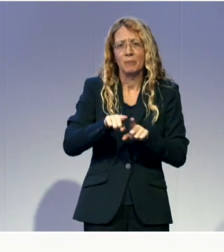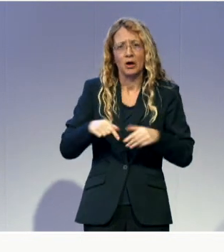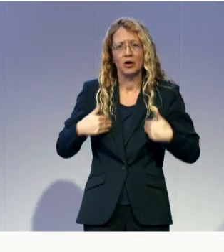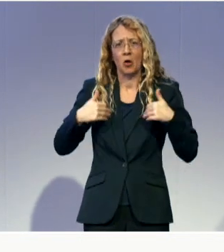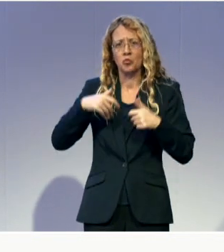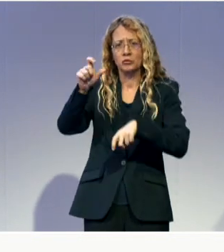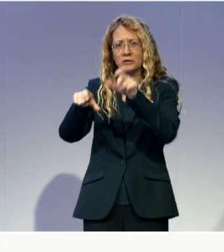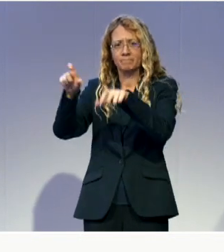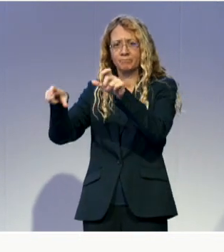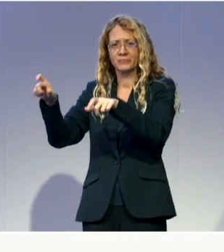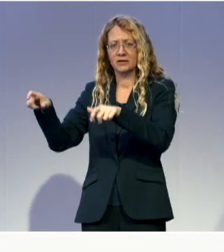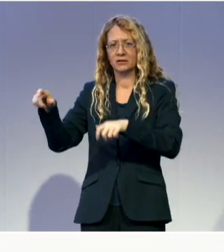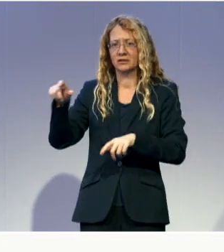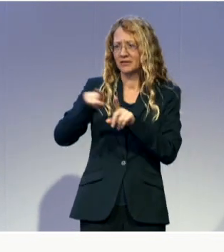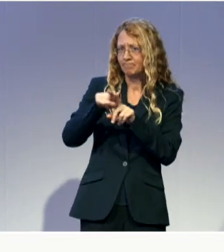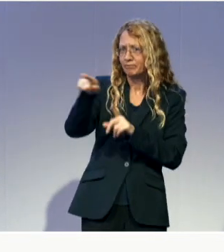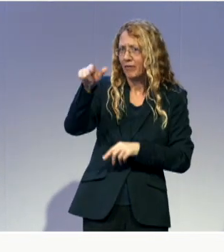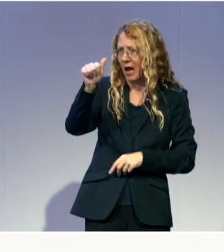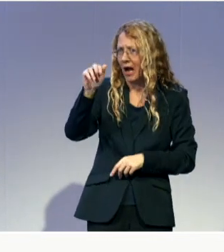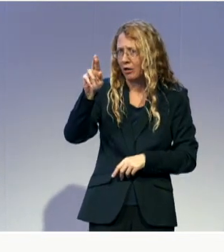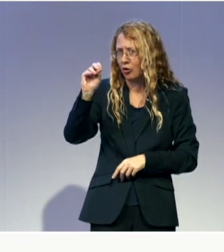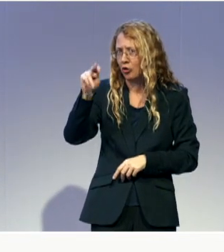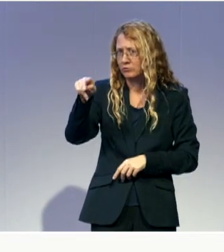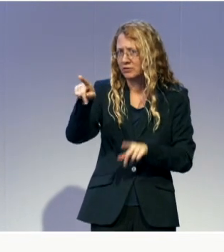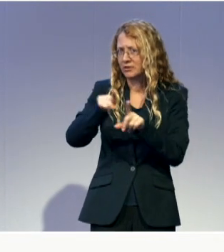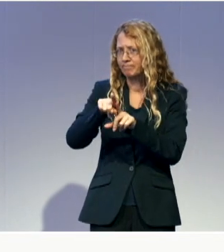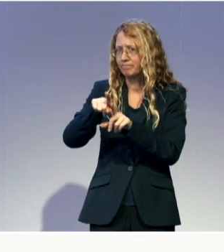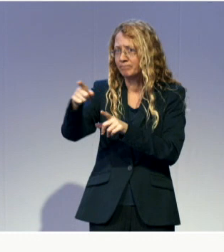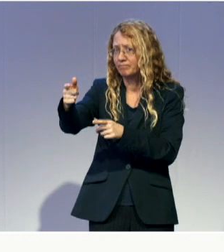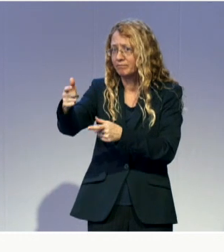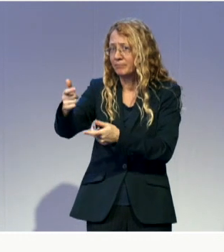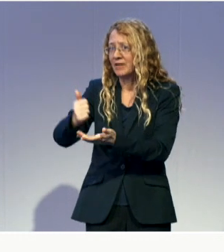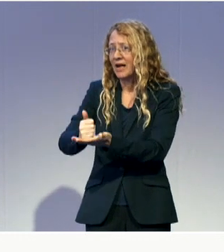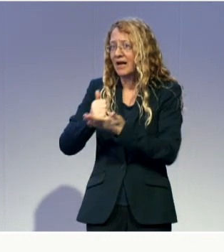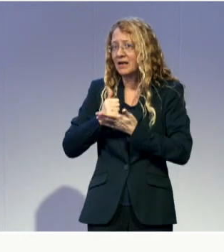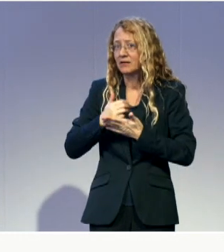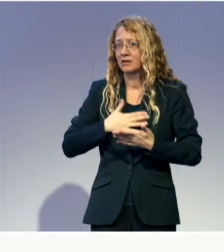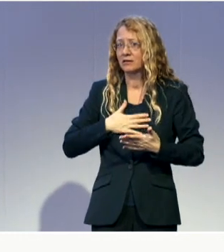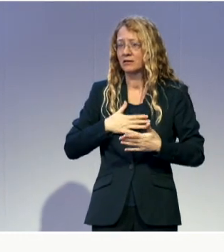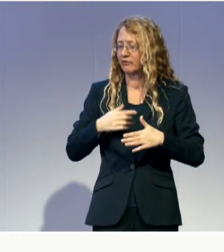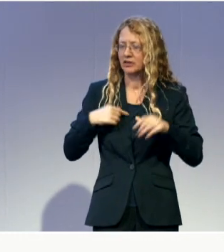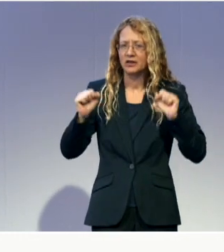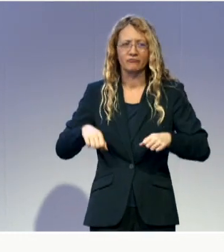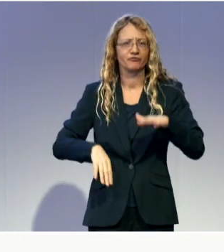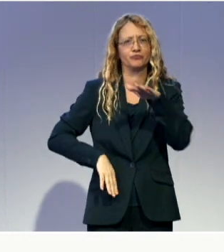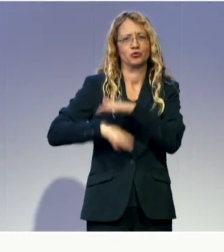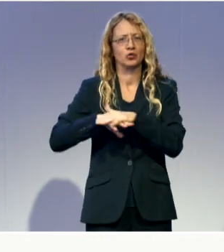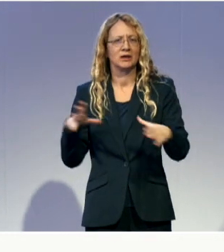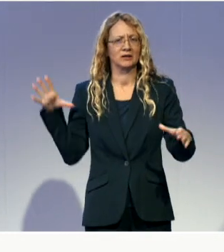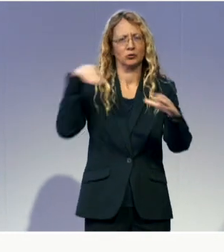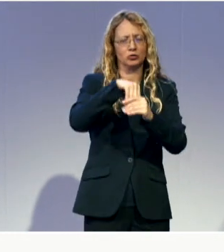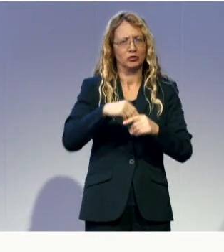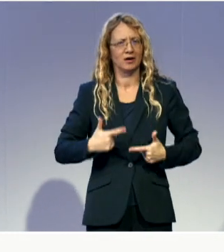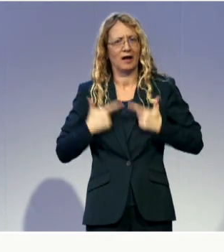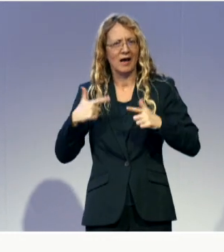get into this field to support me in living the most inclusive, energetic,